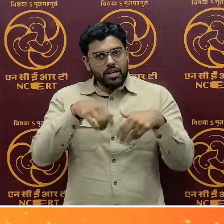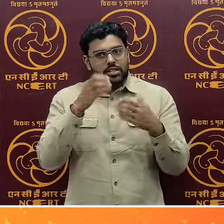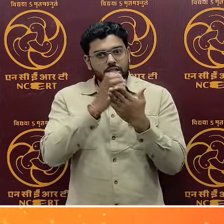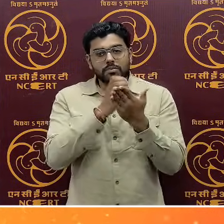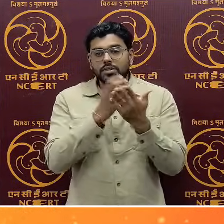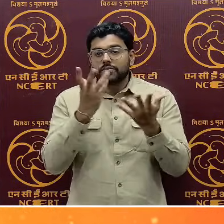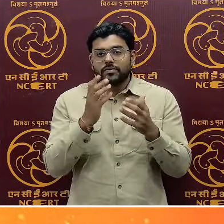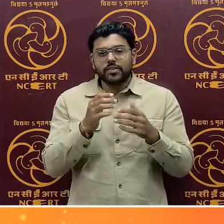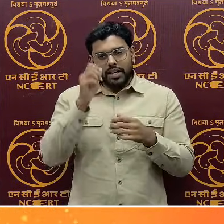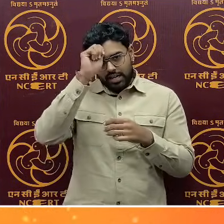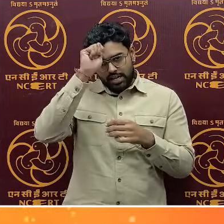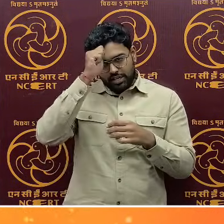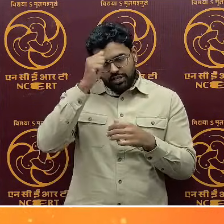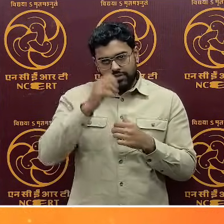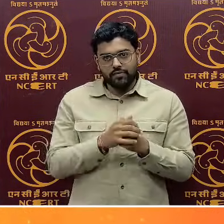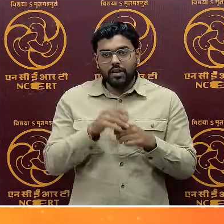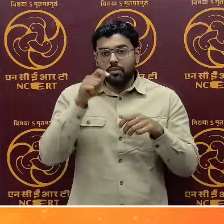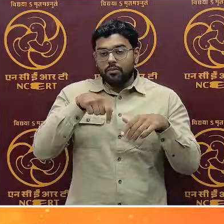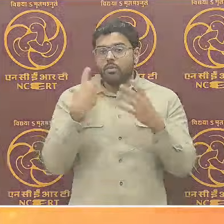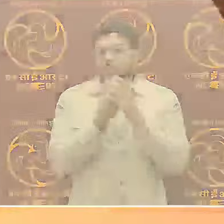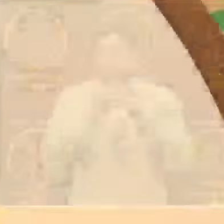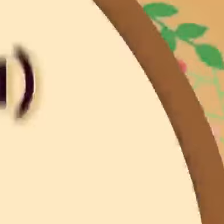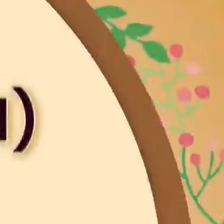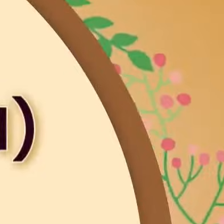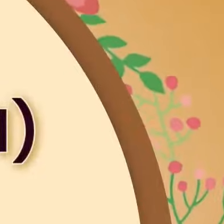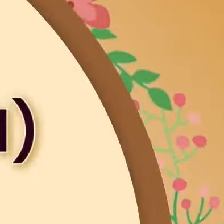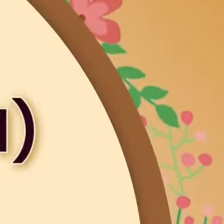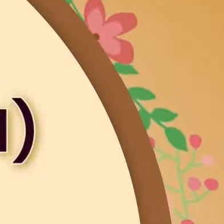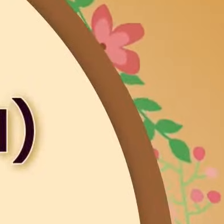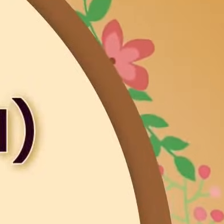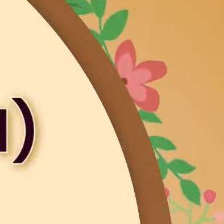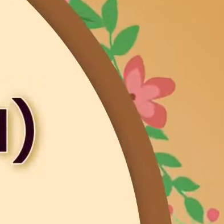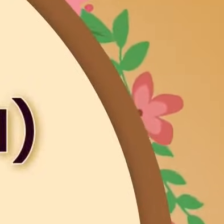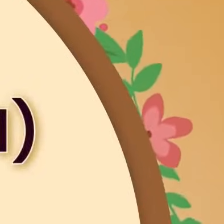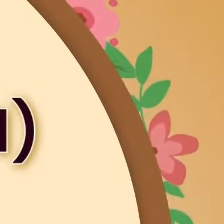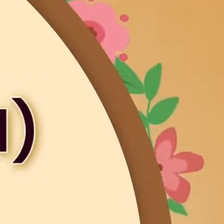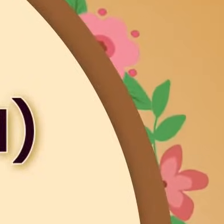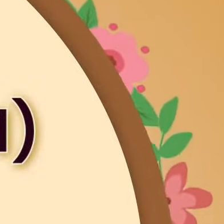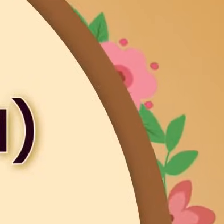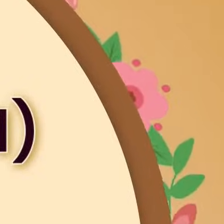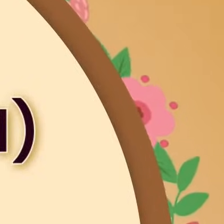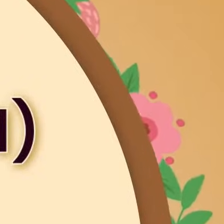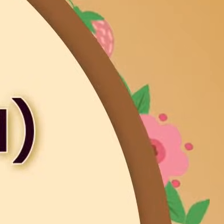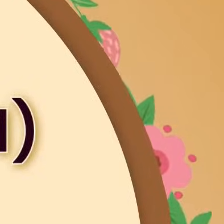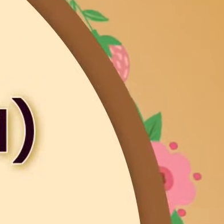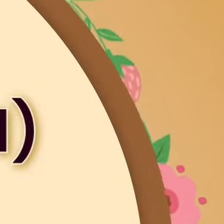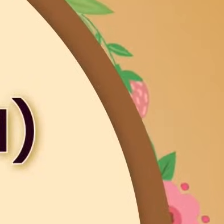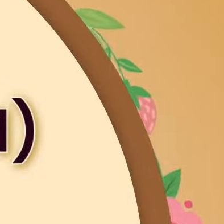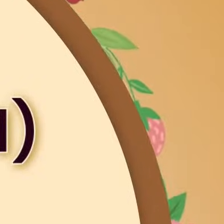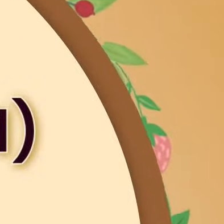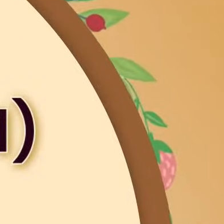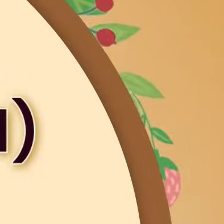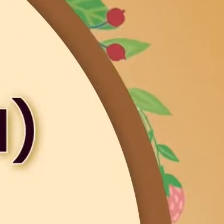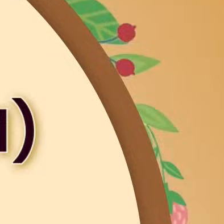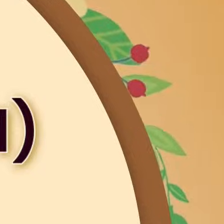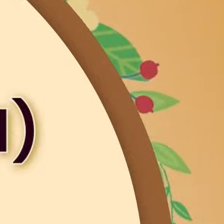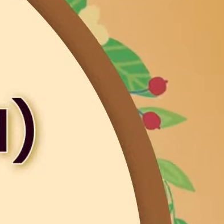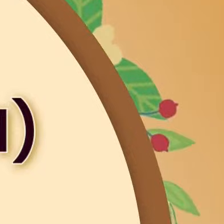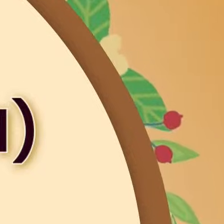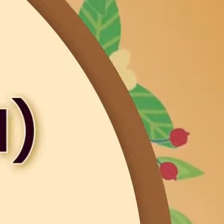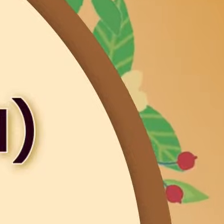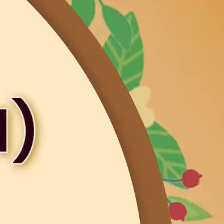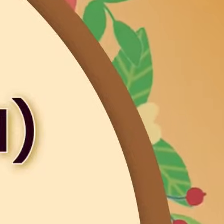up is English. We're going to learn about one interesting lesson of your textbook, that is the case of the fifth